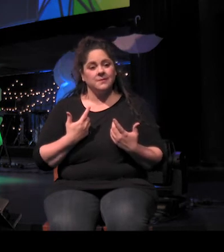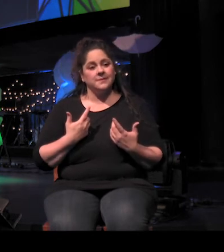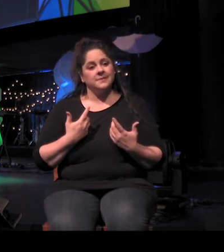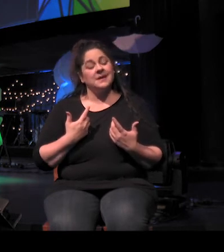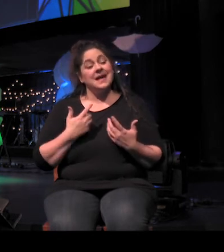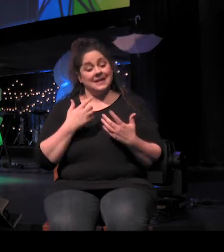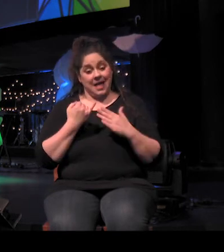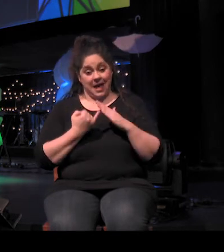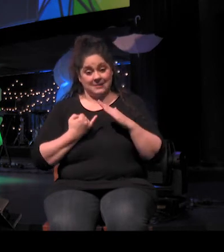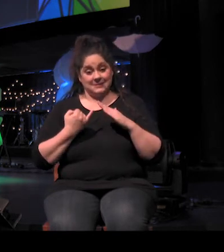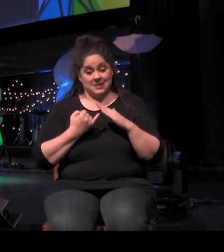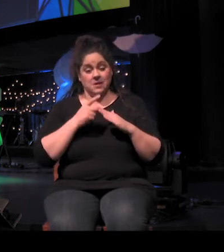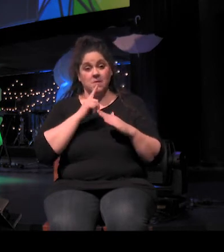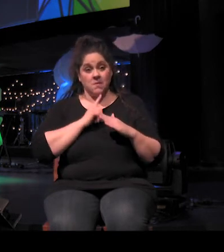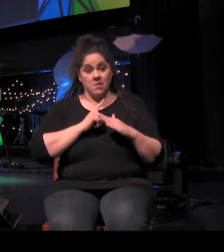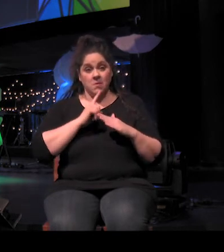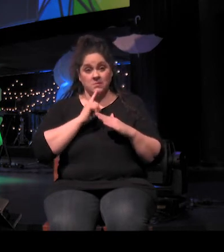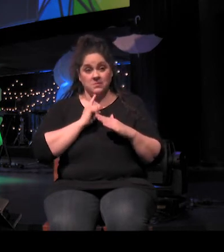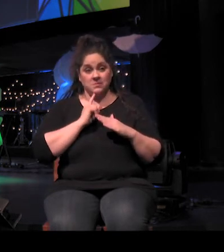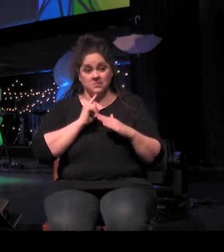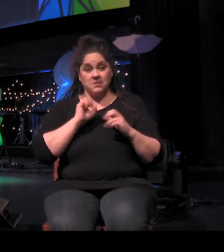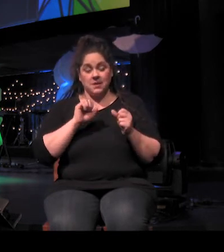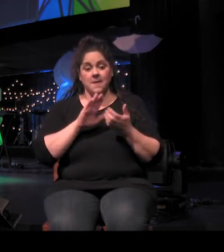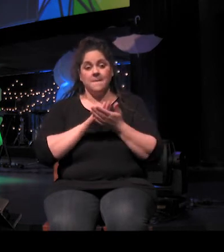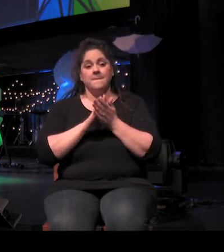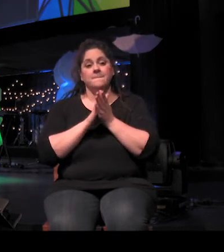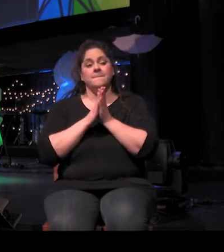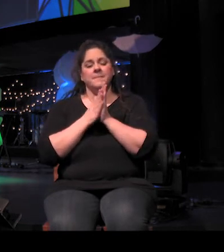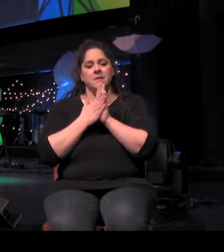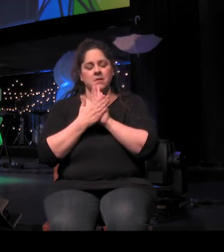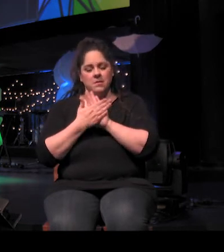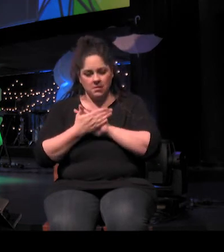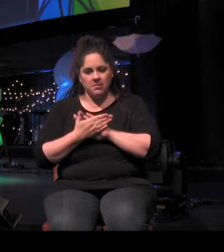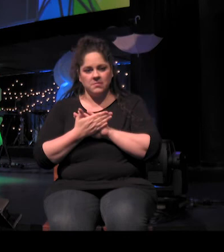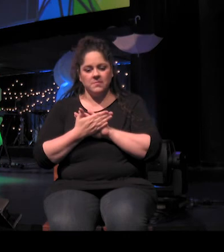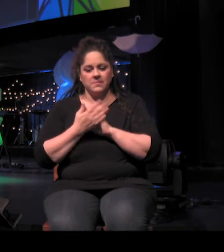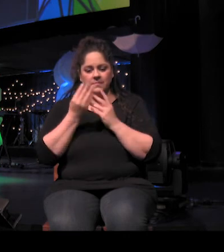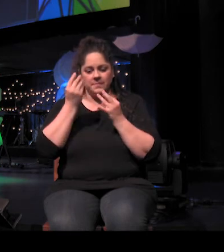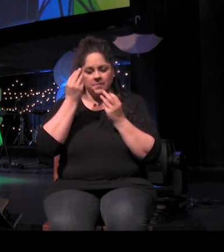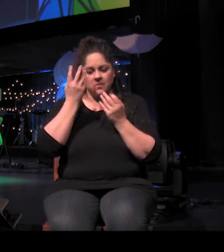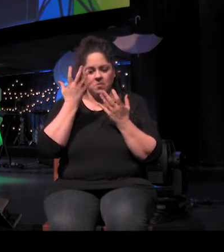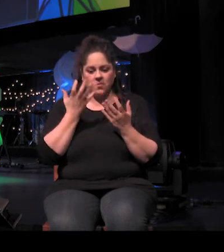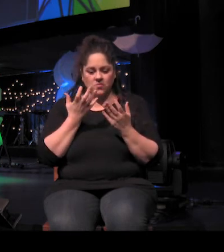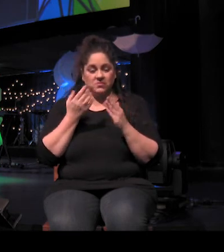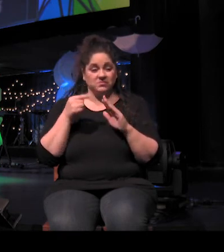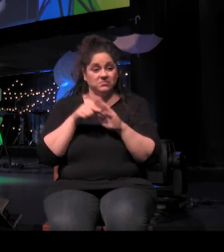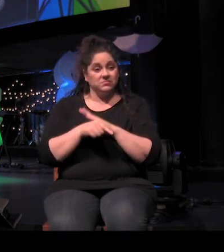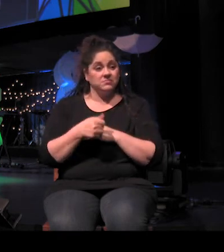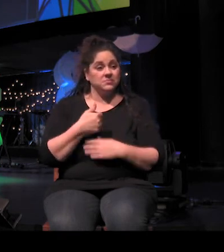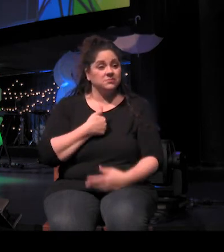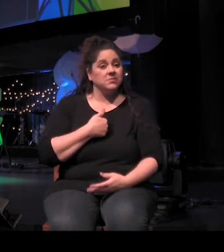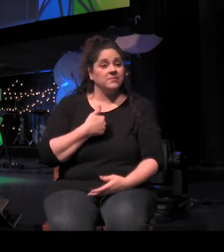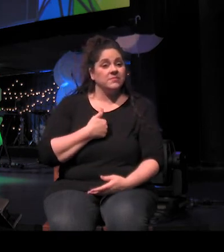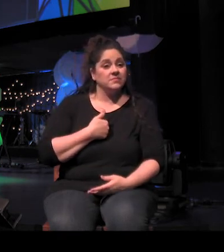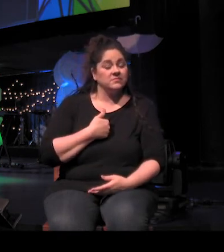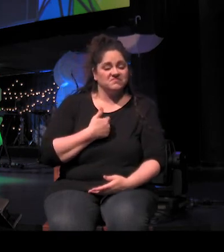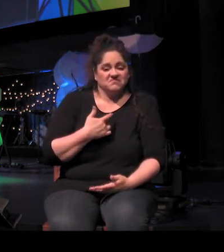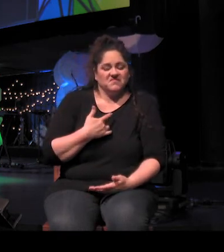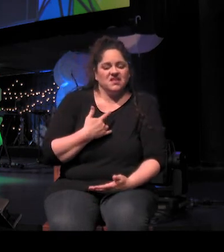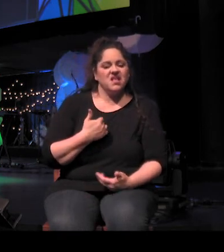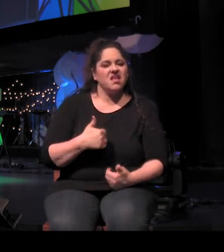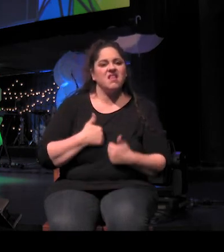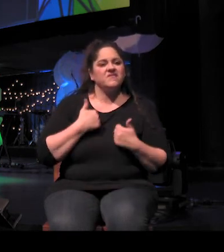And that isolation can very easily turn into thoughts of suicide and wondering, is life even worth